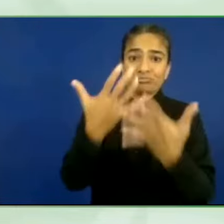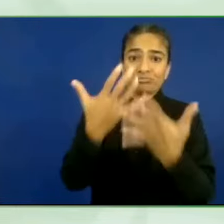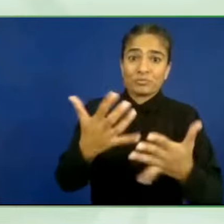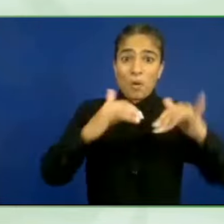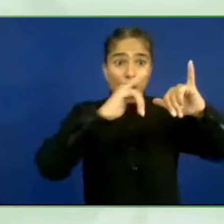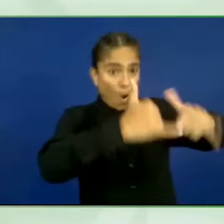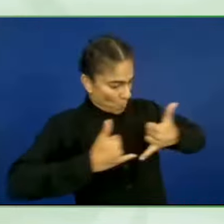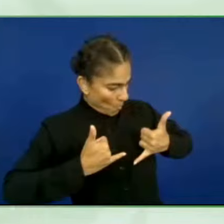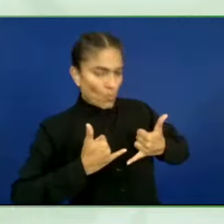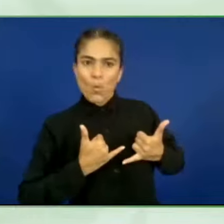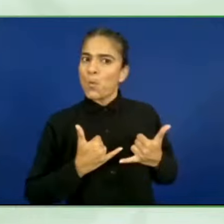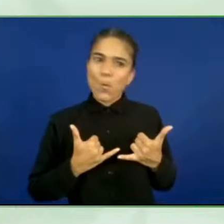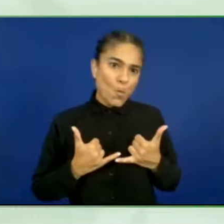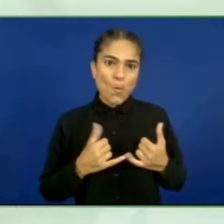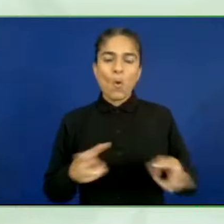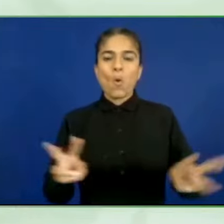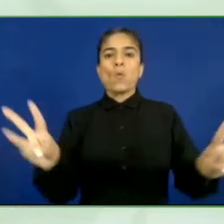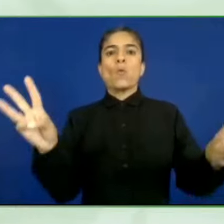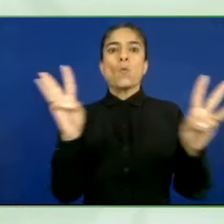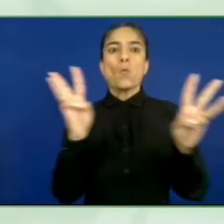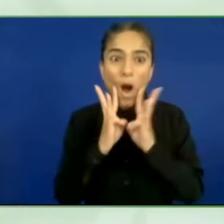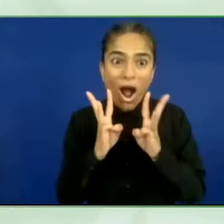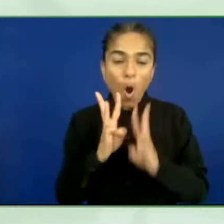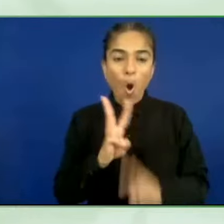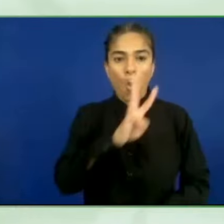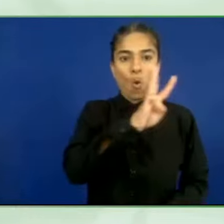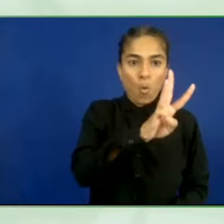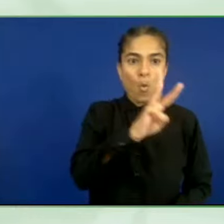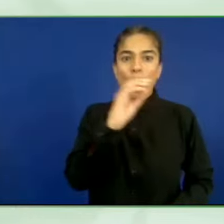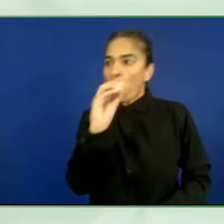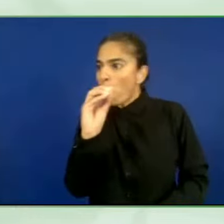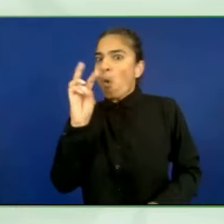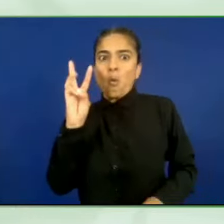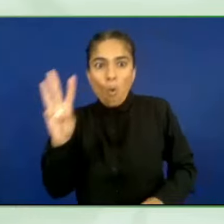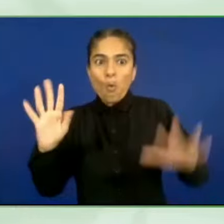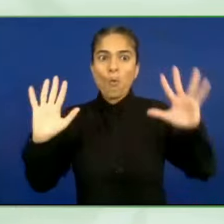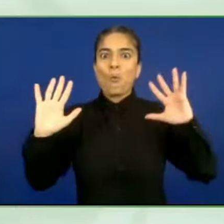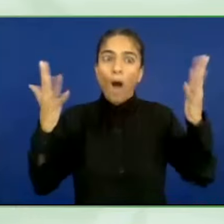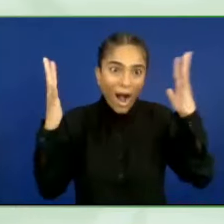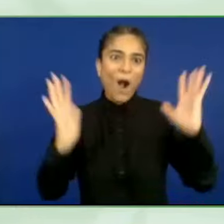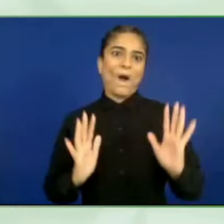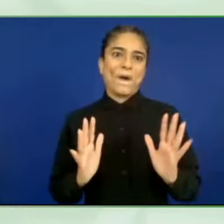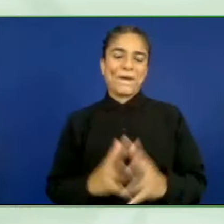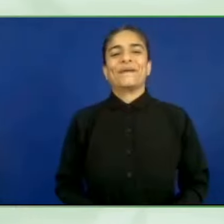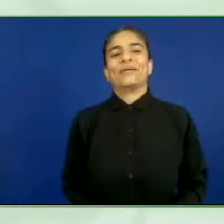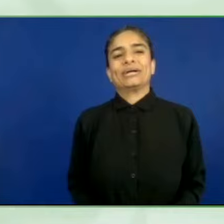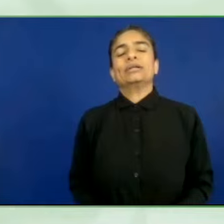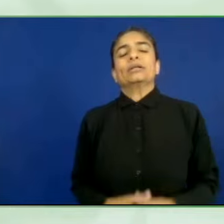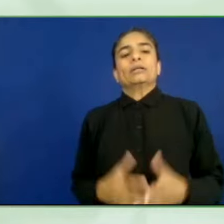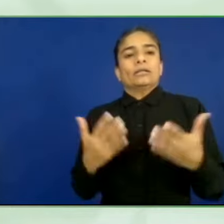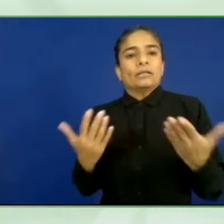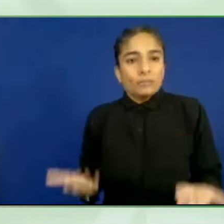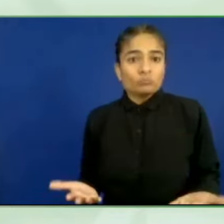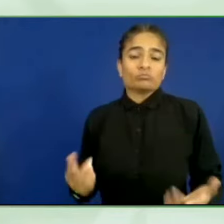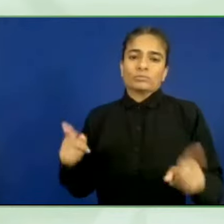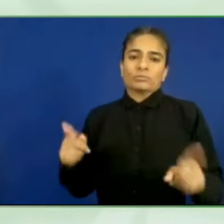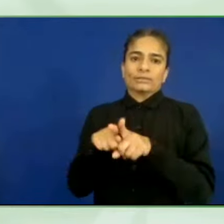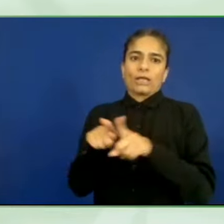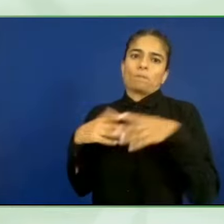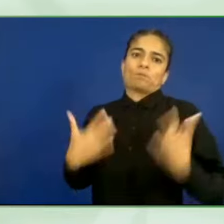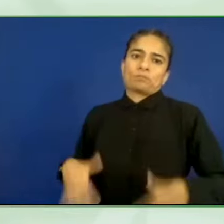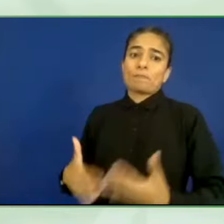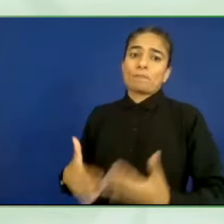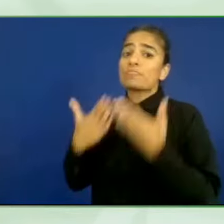And it's awesome, and also to thank our partnership with the EASPD as